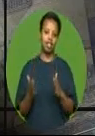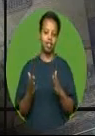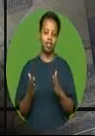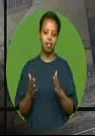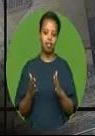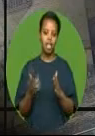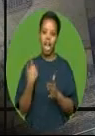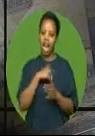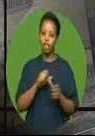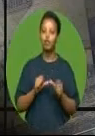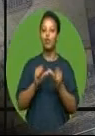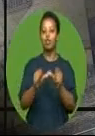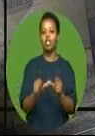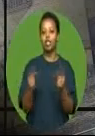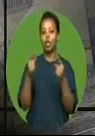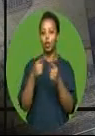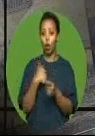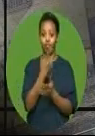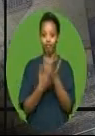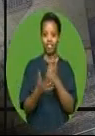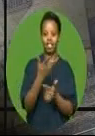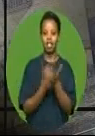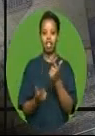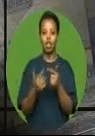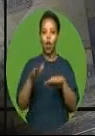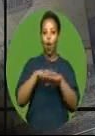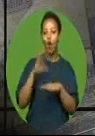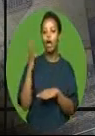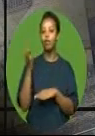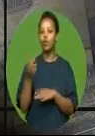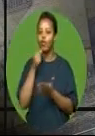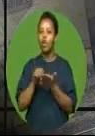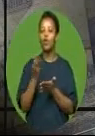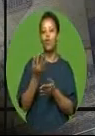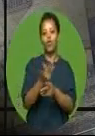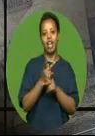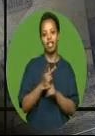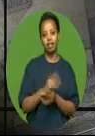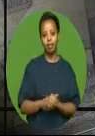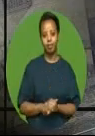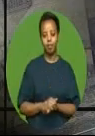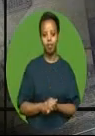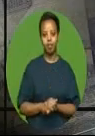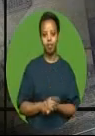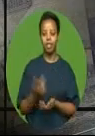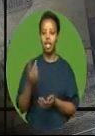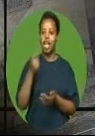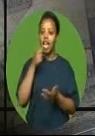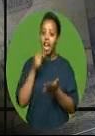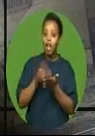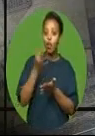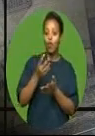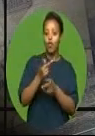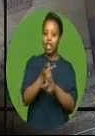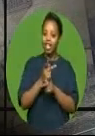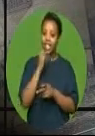Students, let us proceed to our discussion on types of letter of credit. Letter of